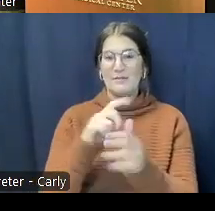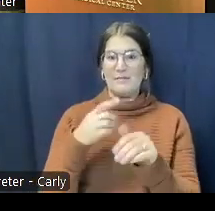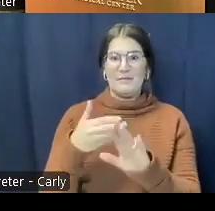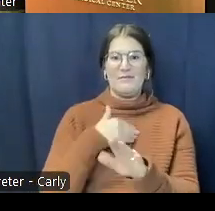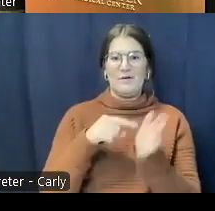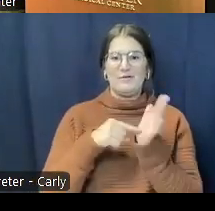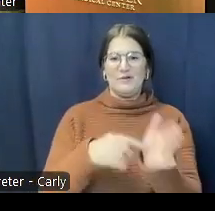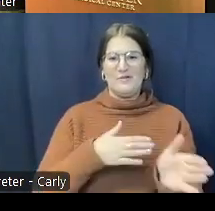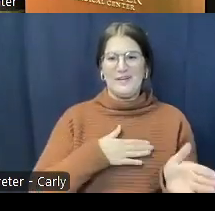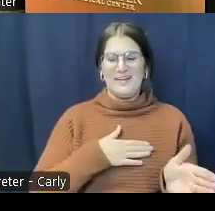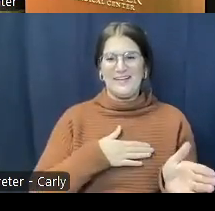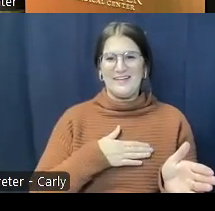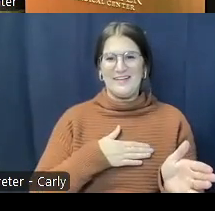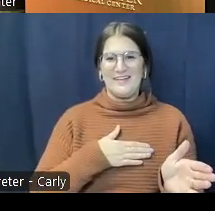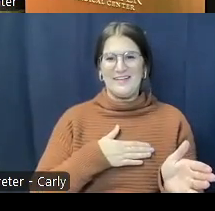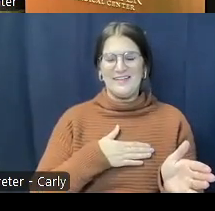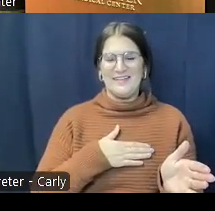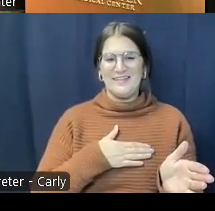my